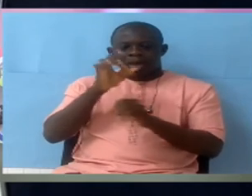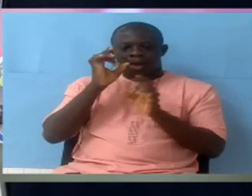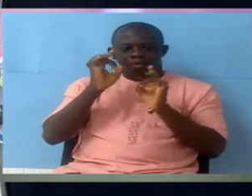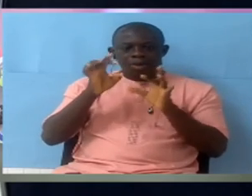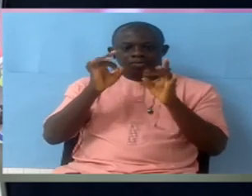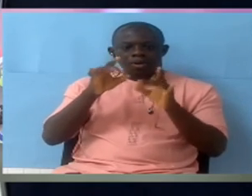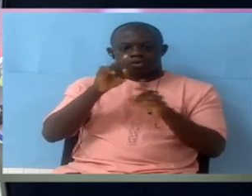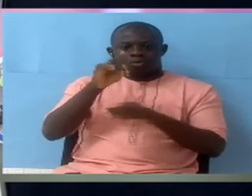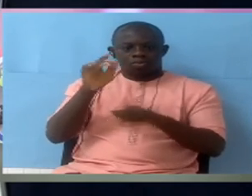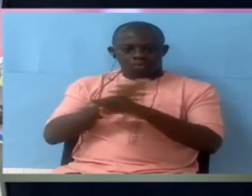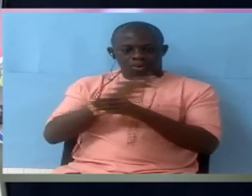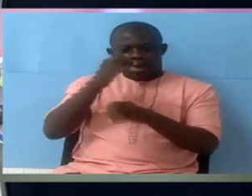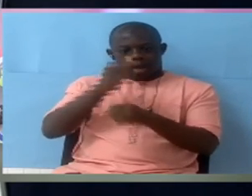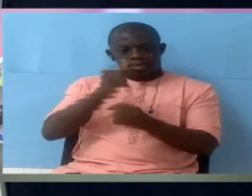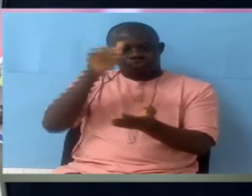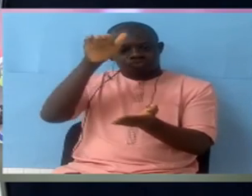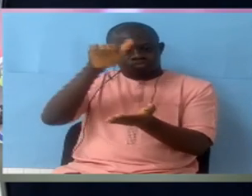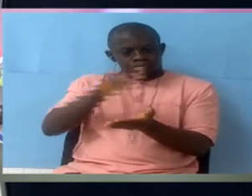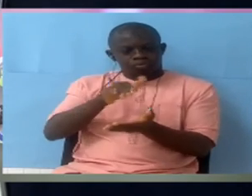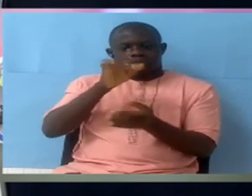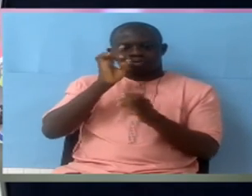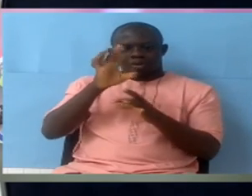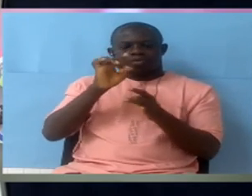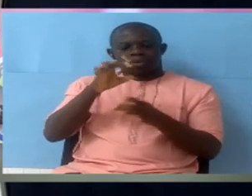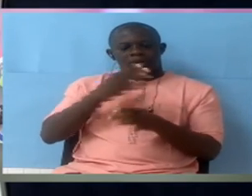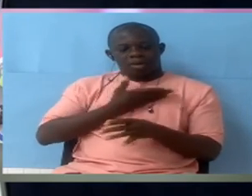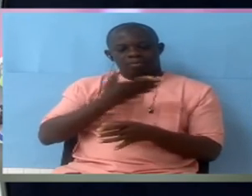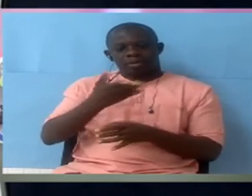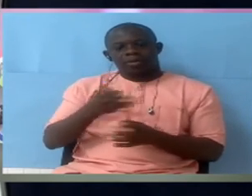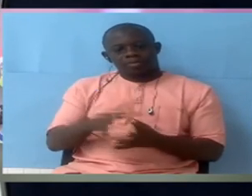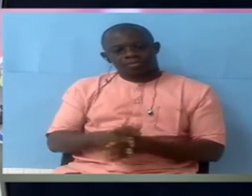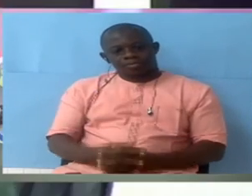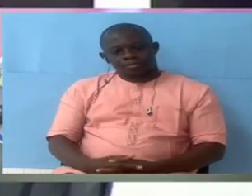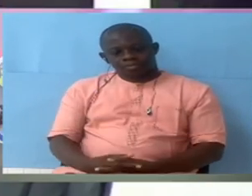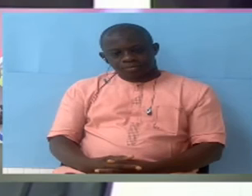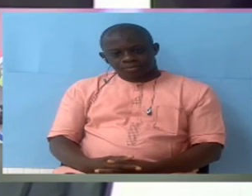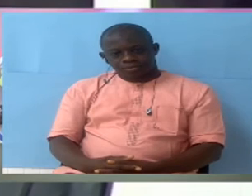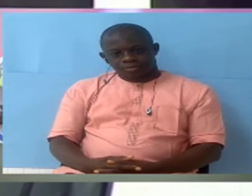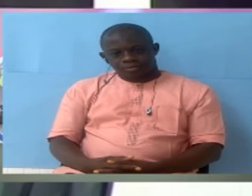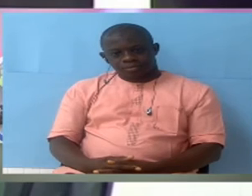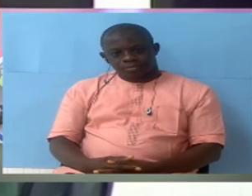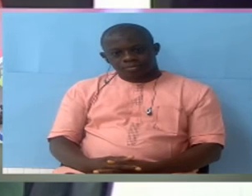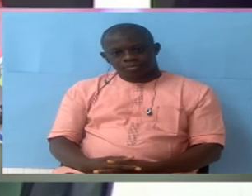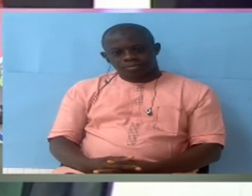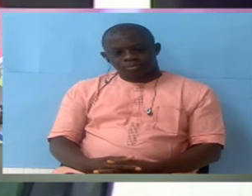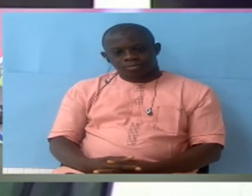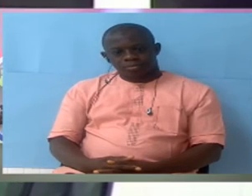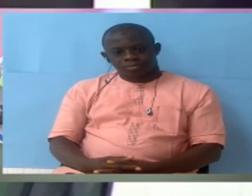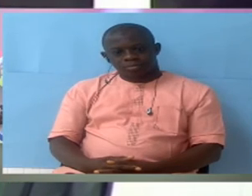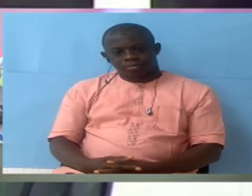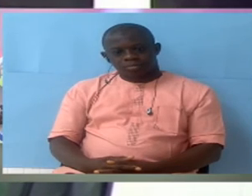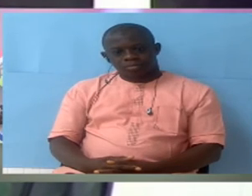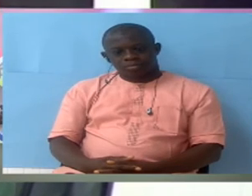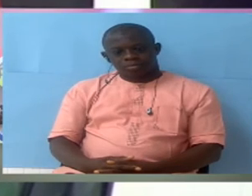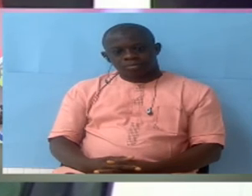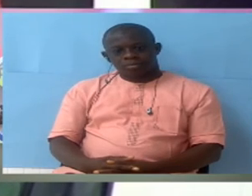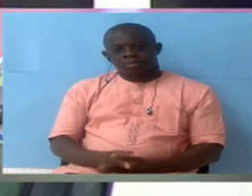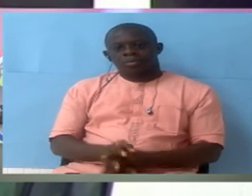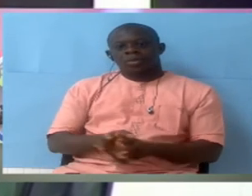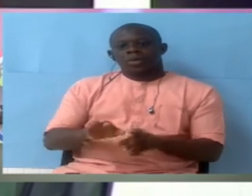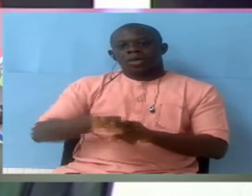Ndax mën na la dimbalé pour wañi sa metti yaram bi sa lila don di metti. He gave me a